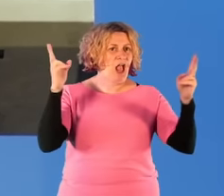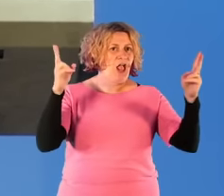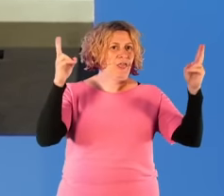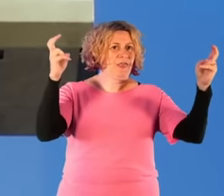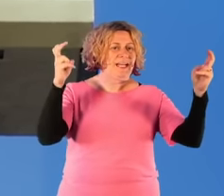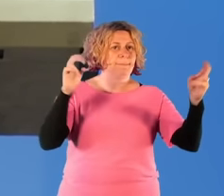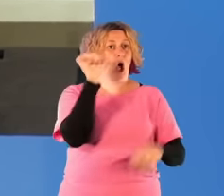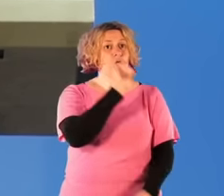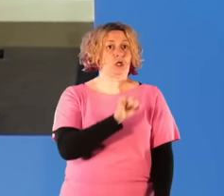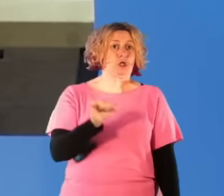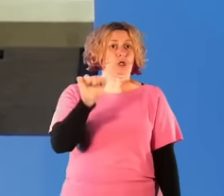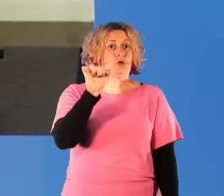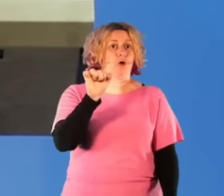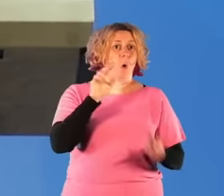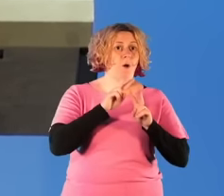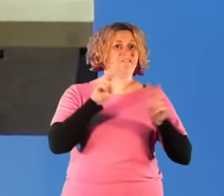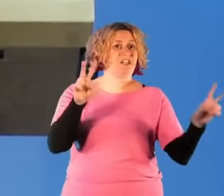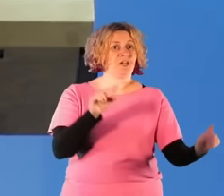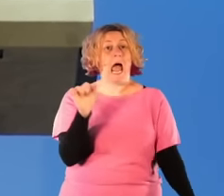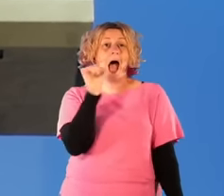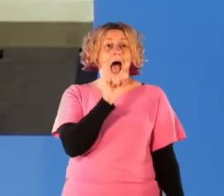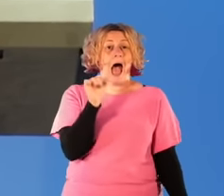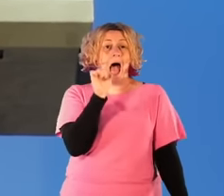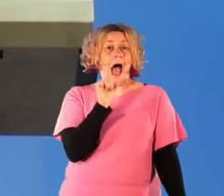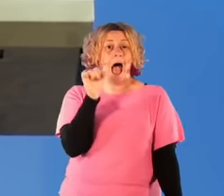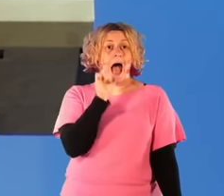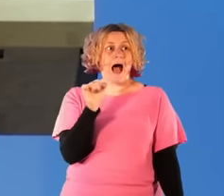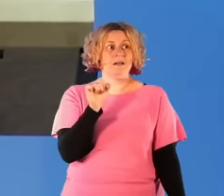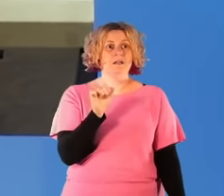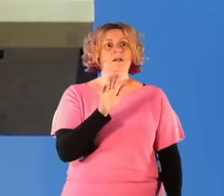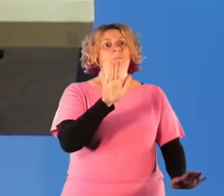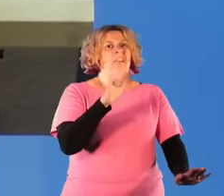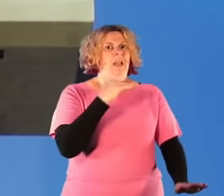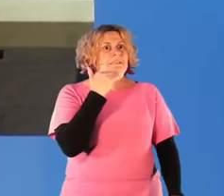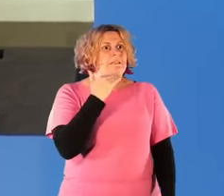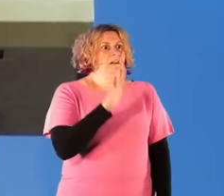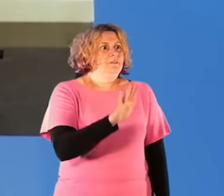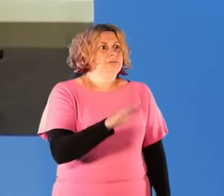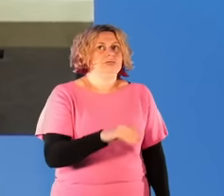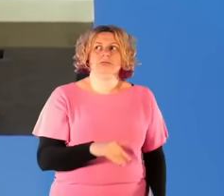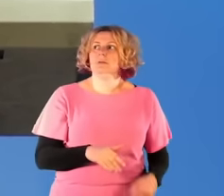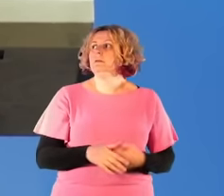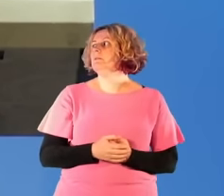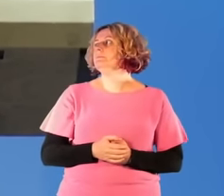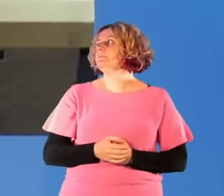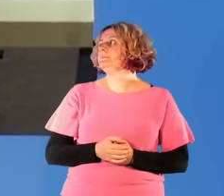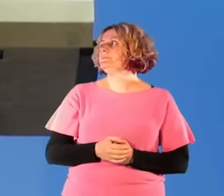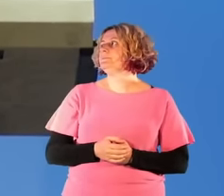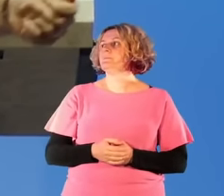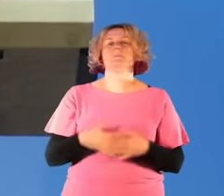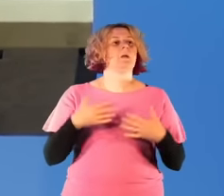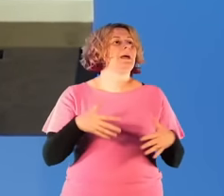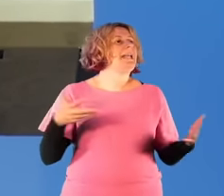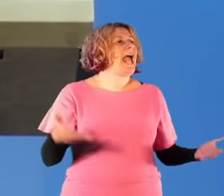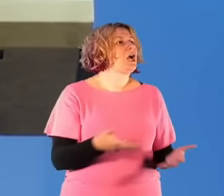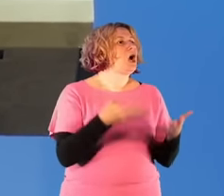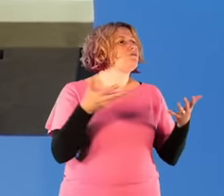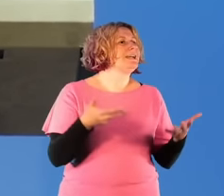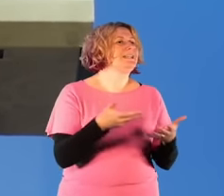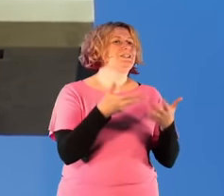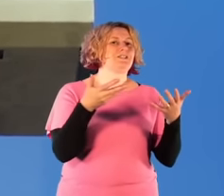I'll say no more. We're really encouraged, friends. We've seen young people come to faith this week,